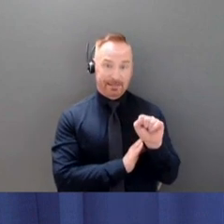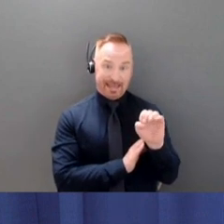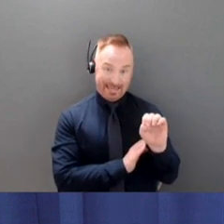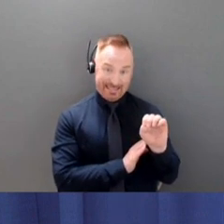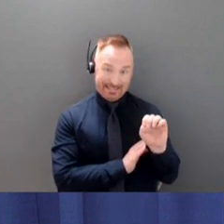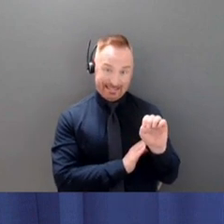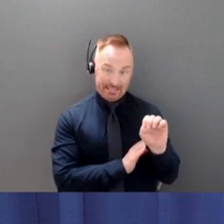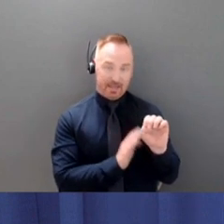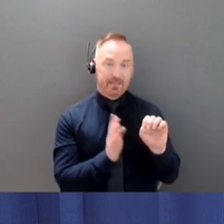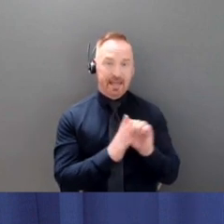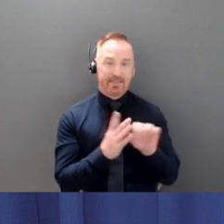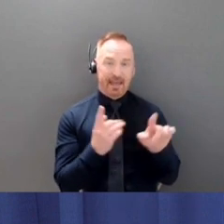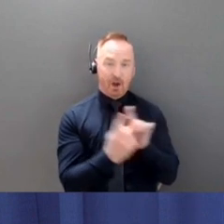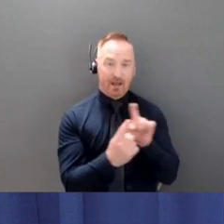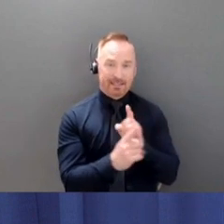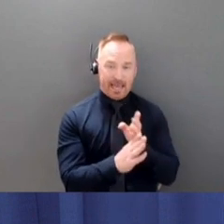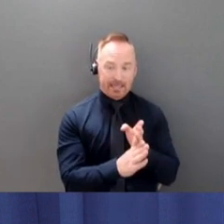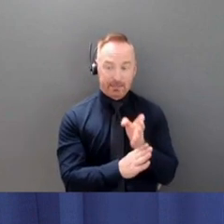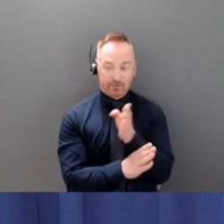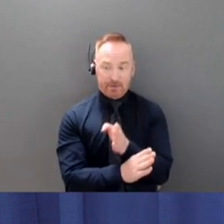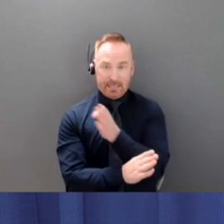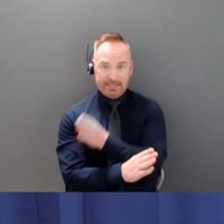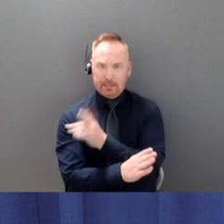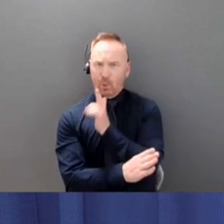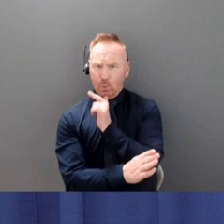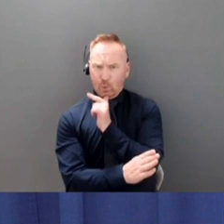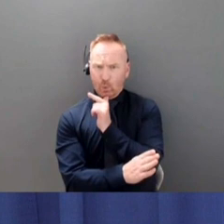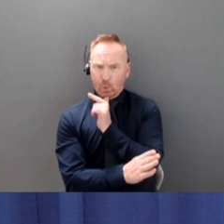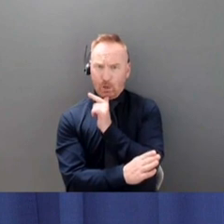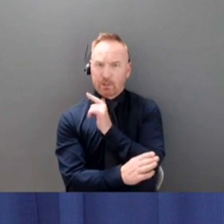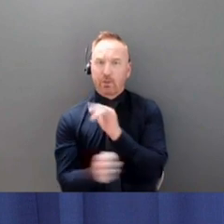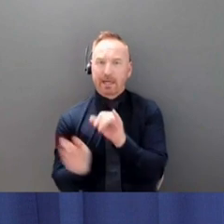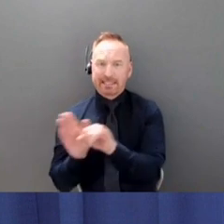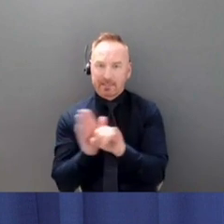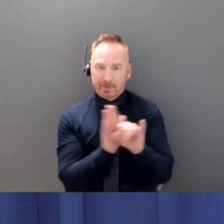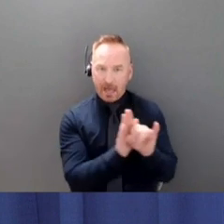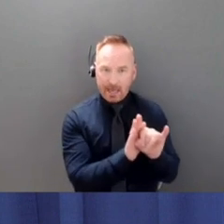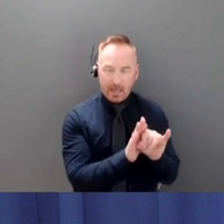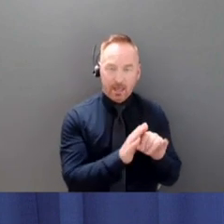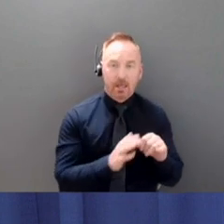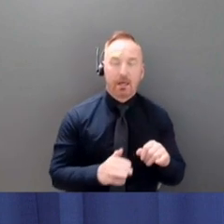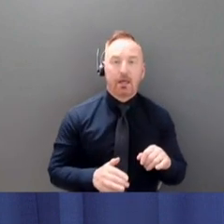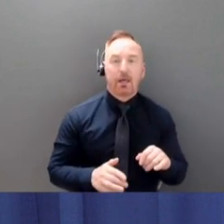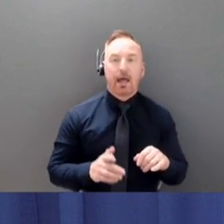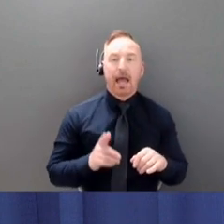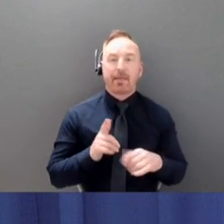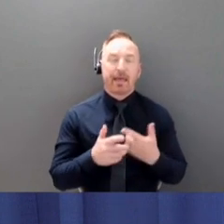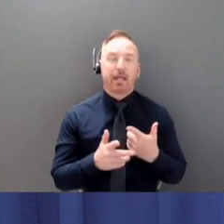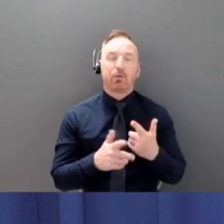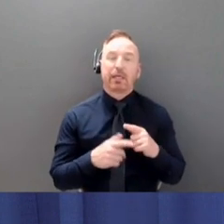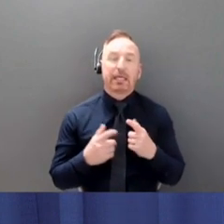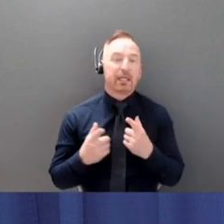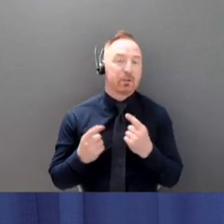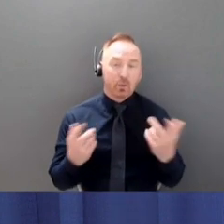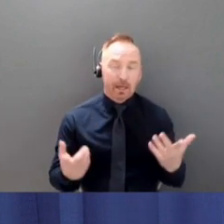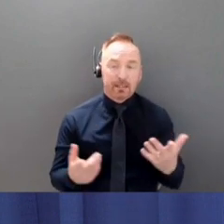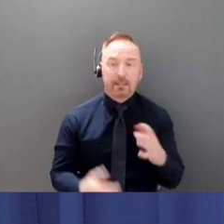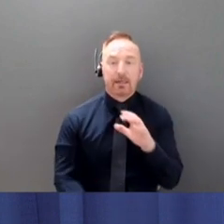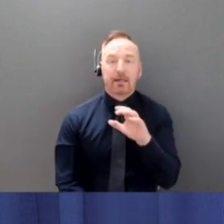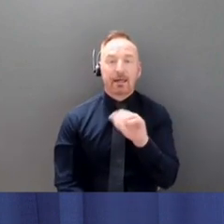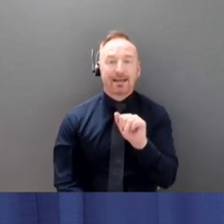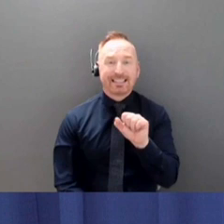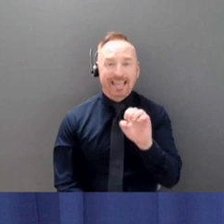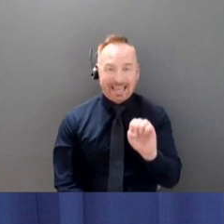contacts are, and doing those the case interviews, often